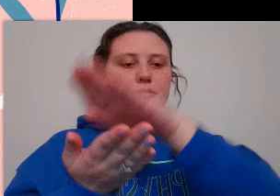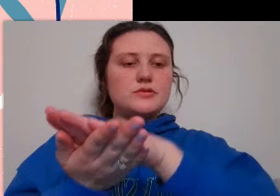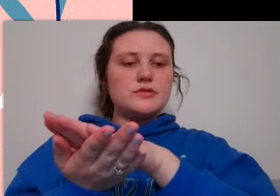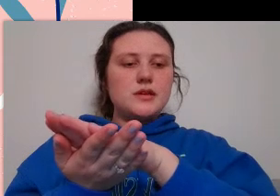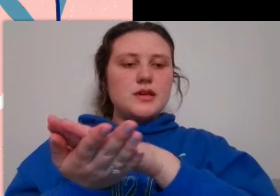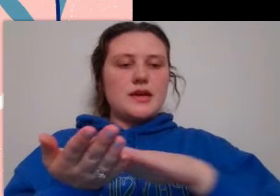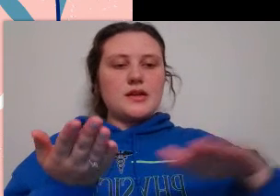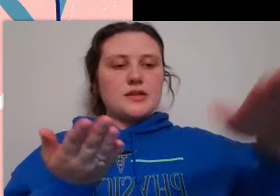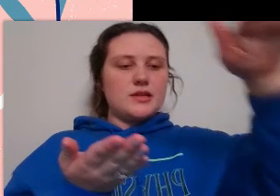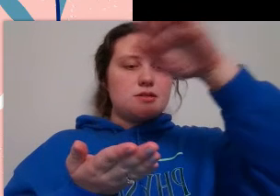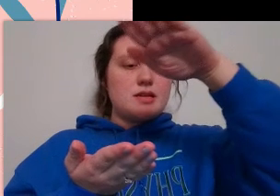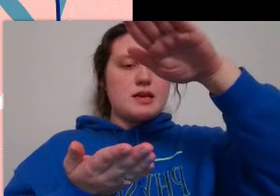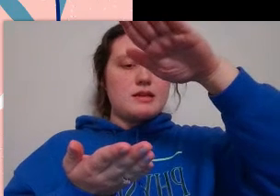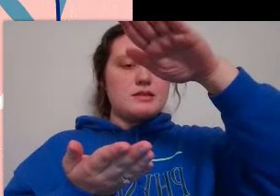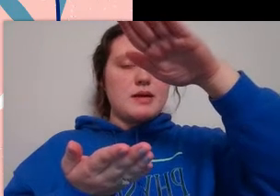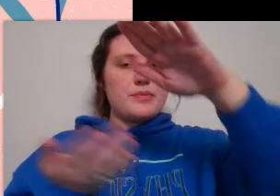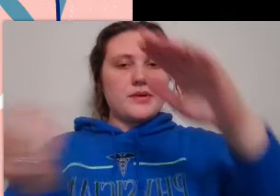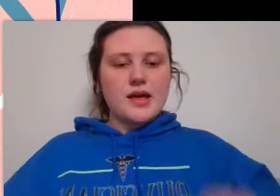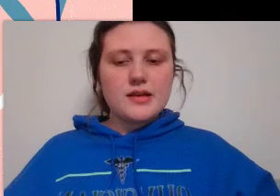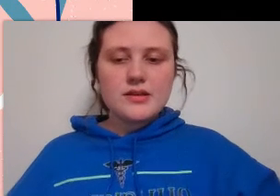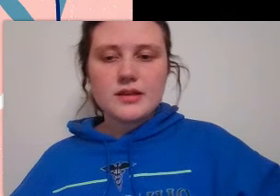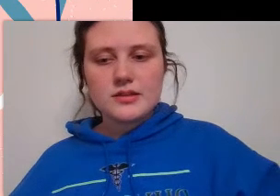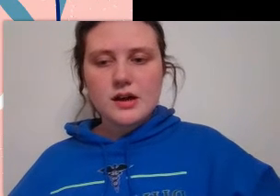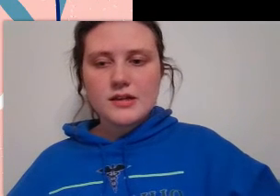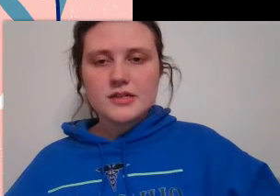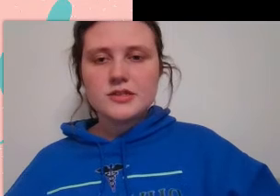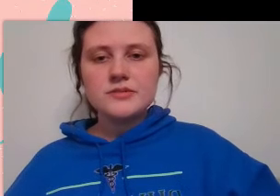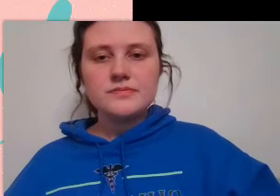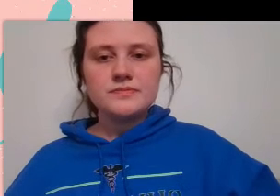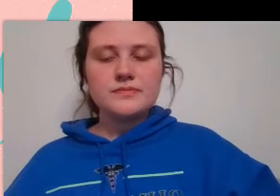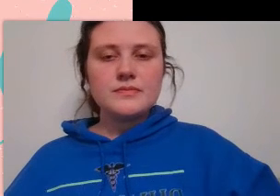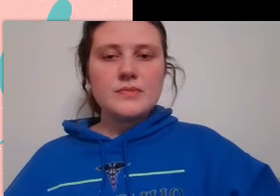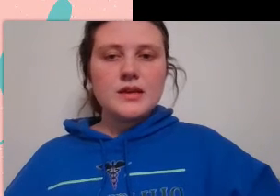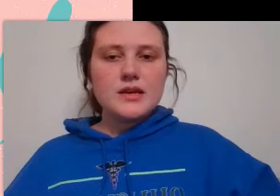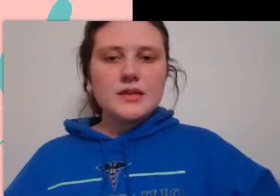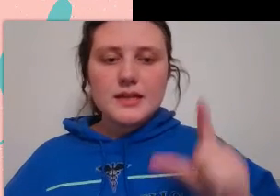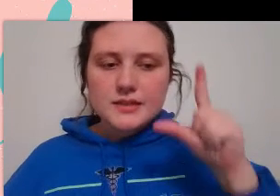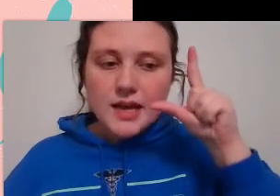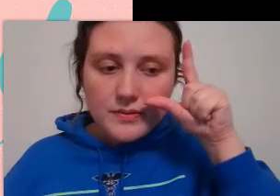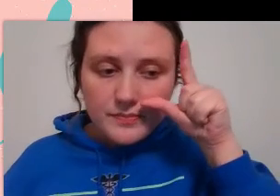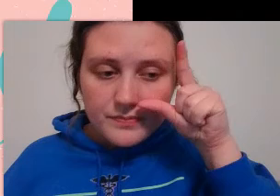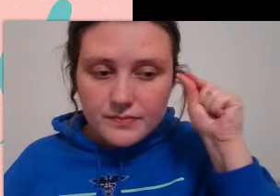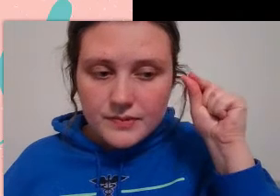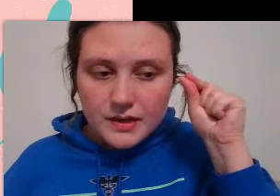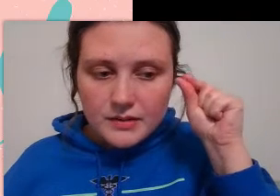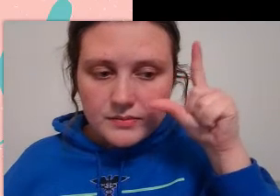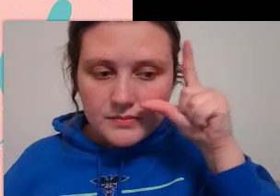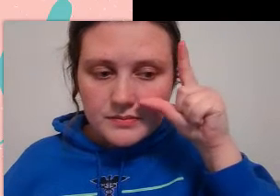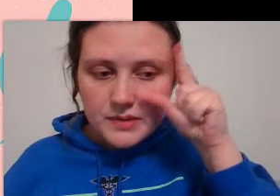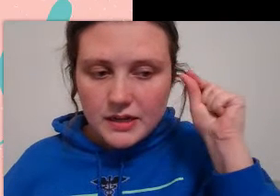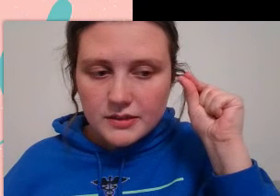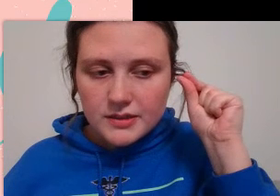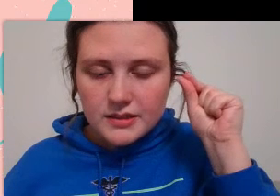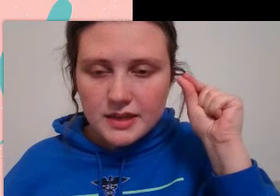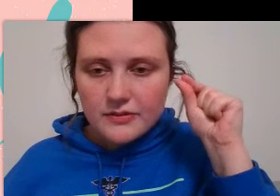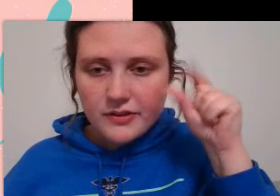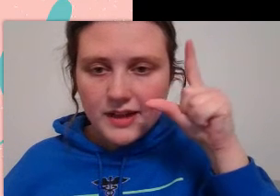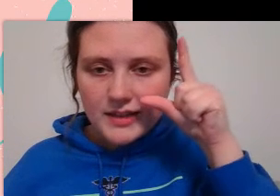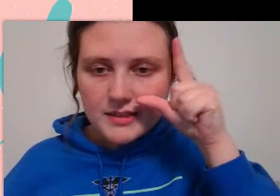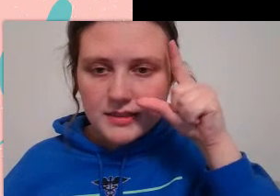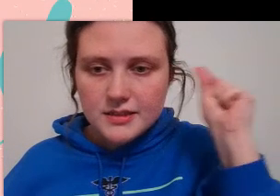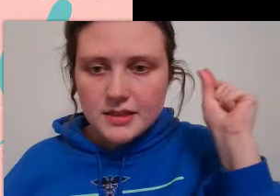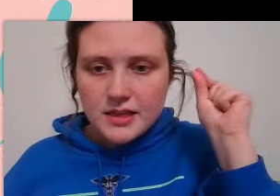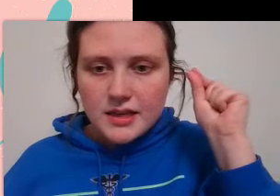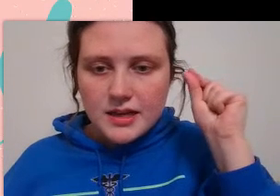up from high school. Kind of looks like you're taking a step, okay? That's college. Gallaudet, kind of looks like the sign